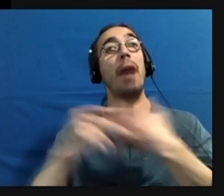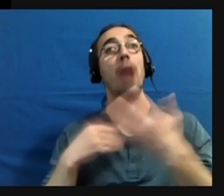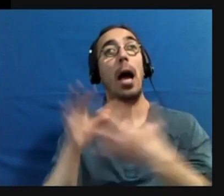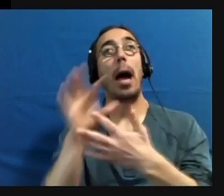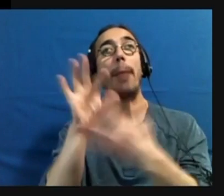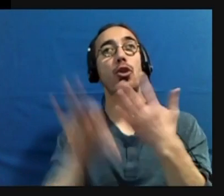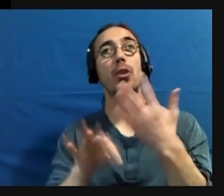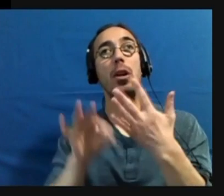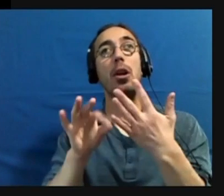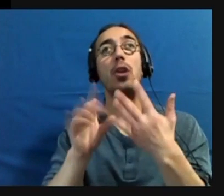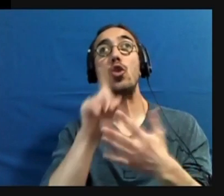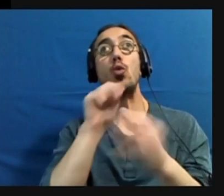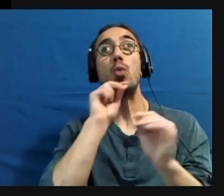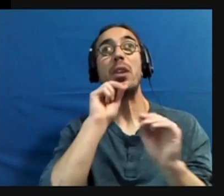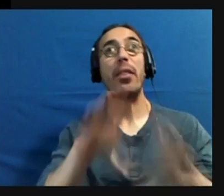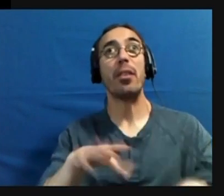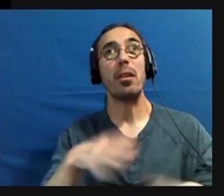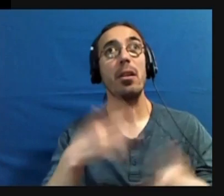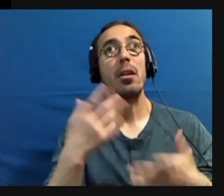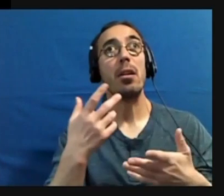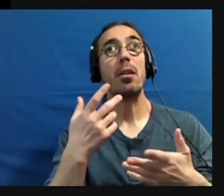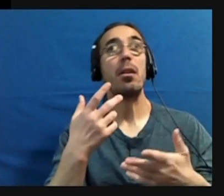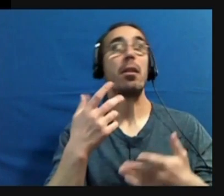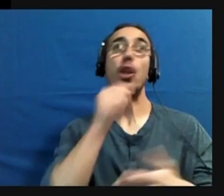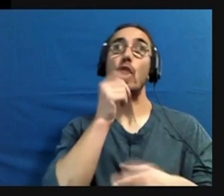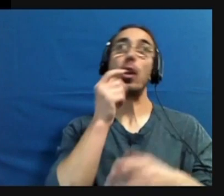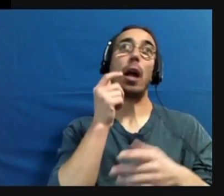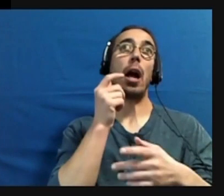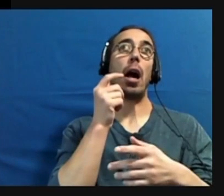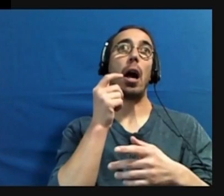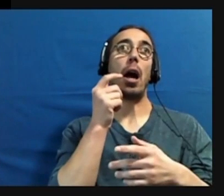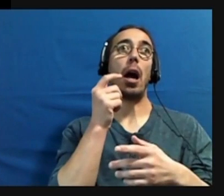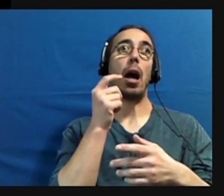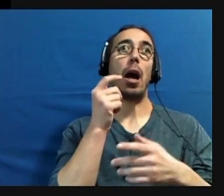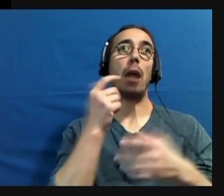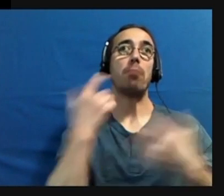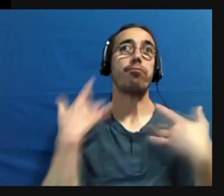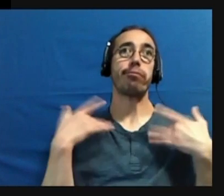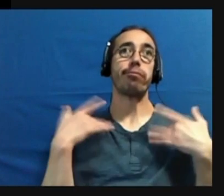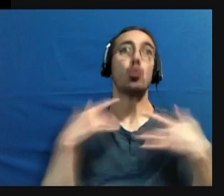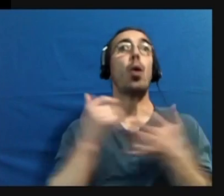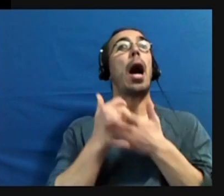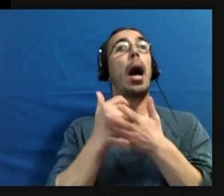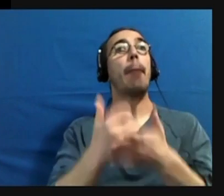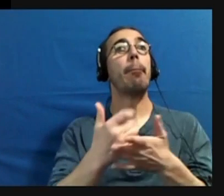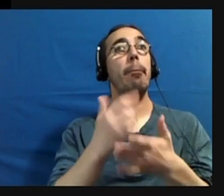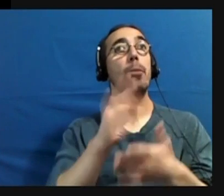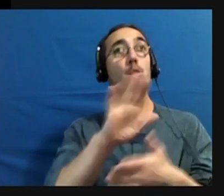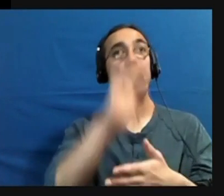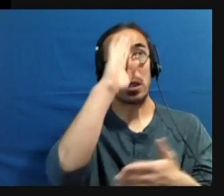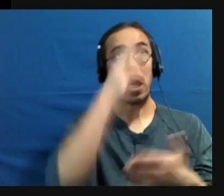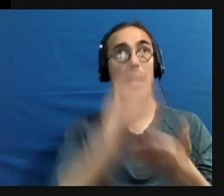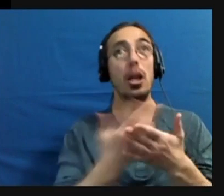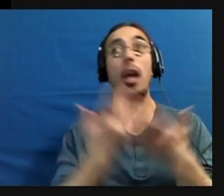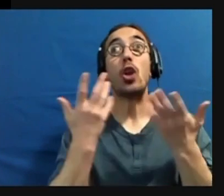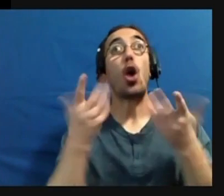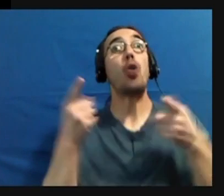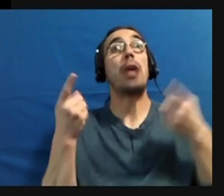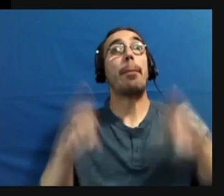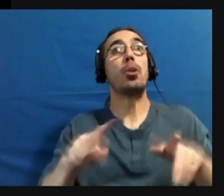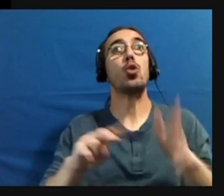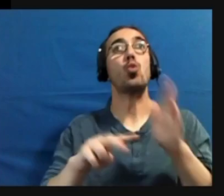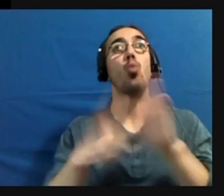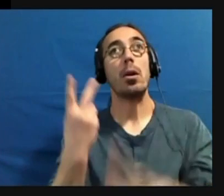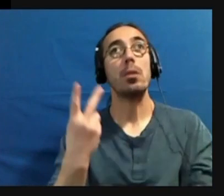do anything and just say they are not suited to help my son. Has happened twice already. So I am